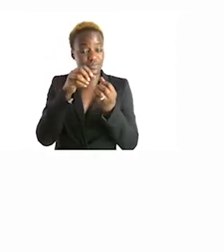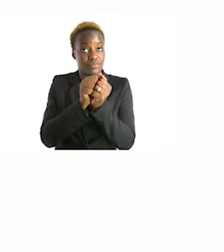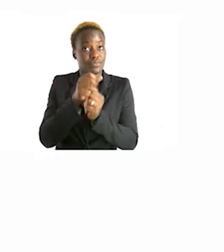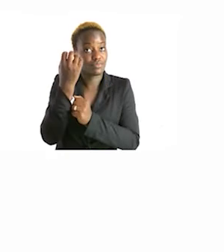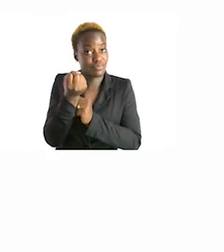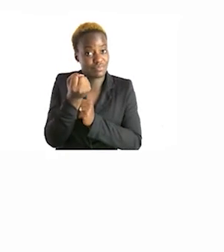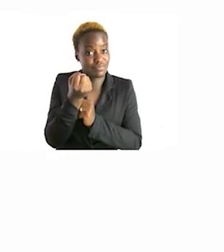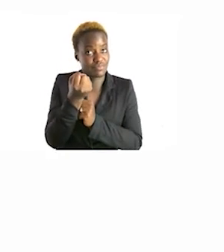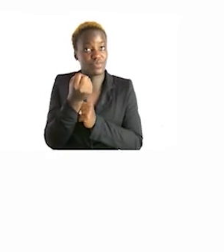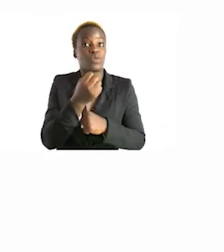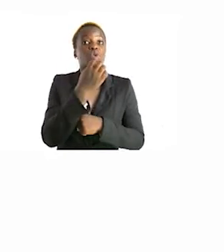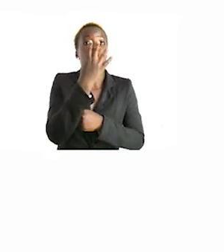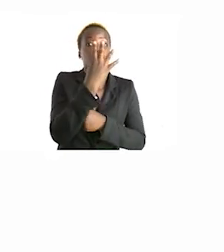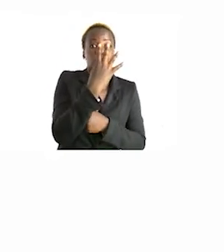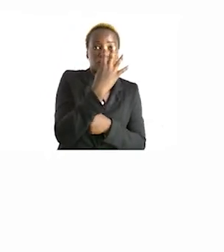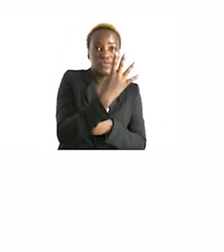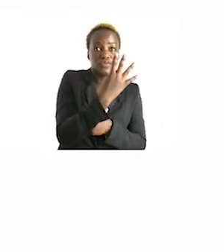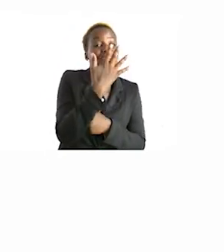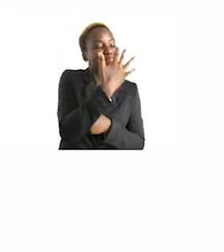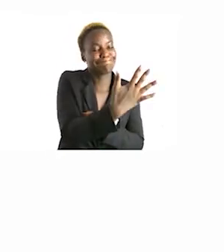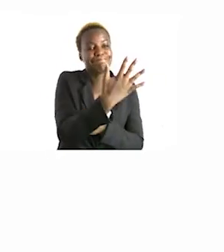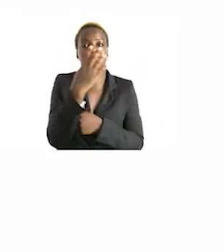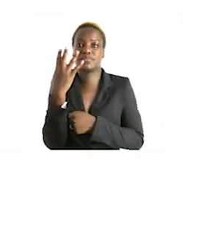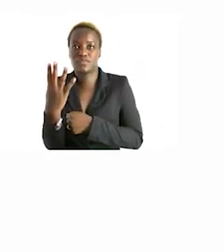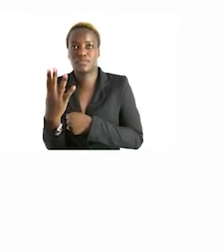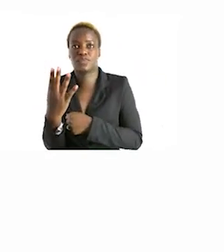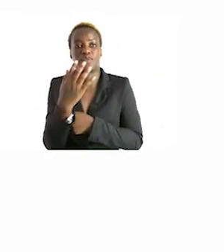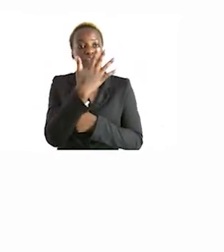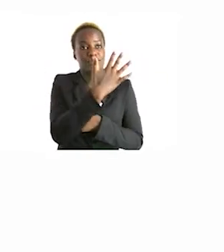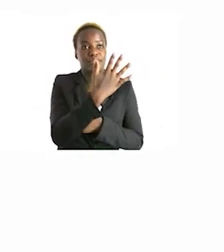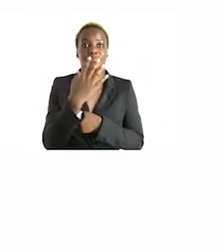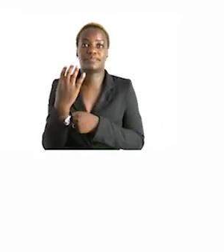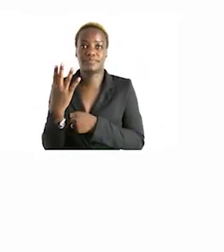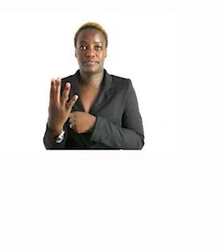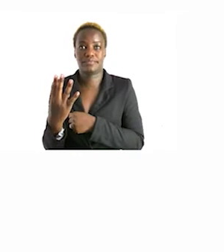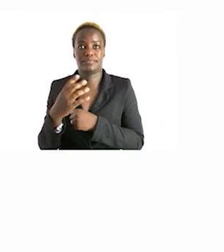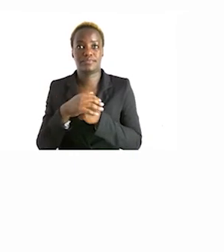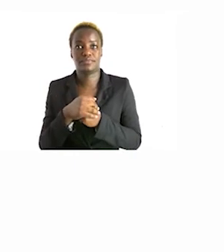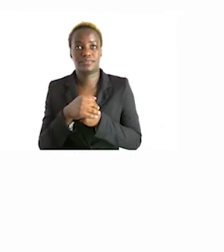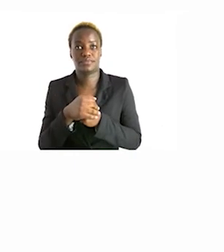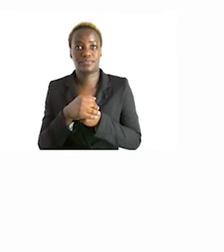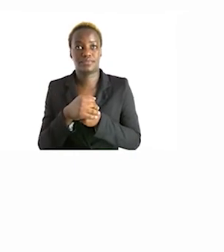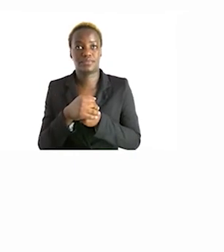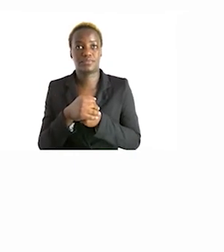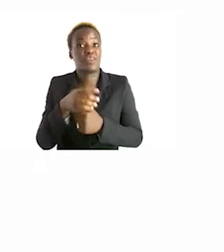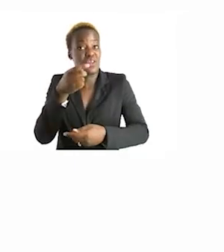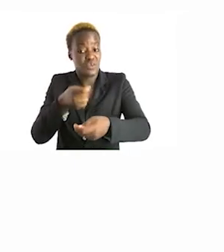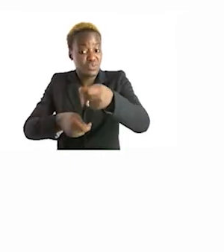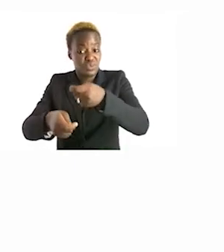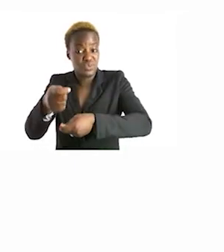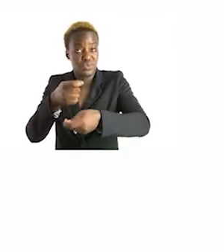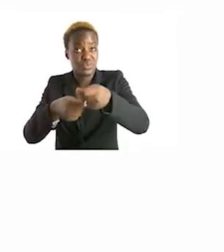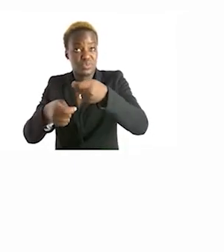the total will be 54. 54. So he sold 54 tins. We've sold